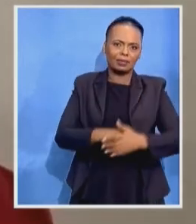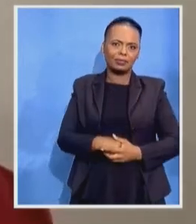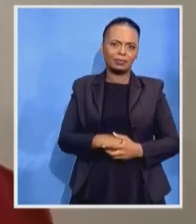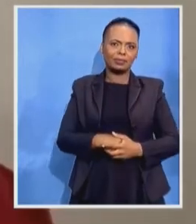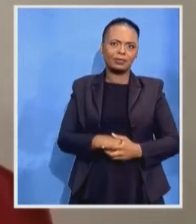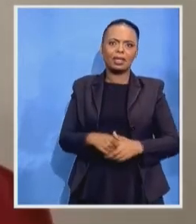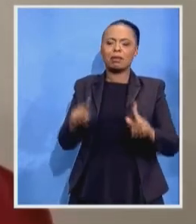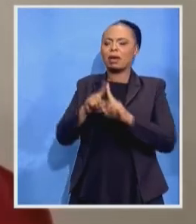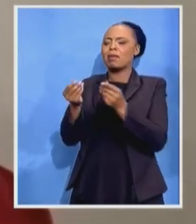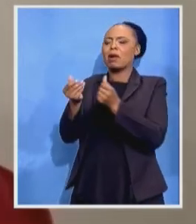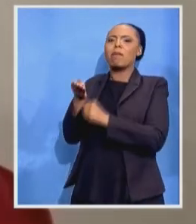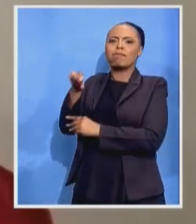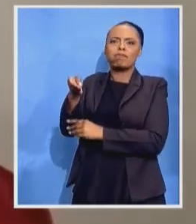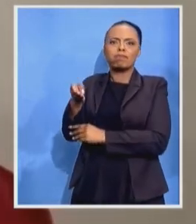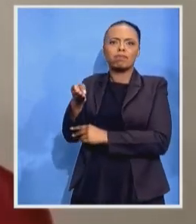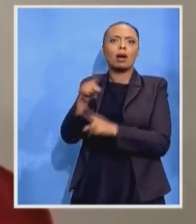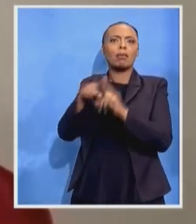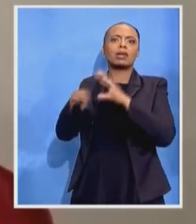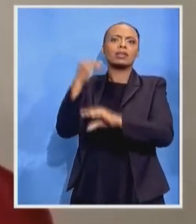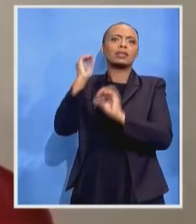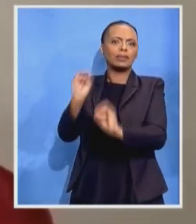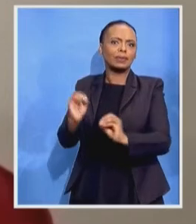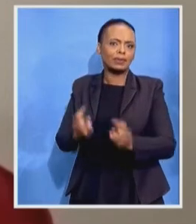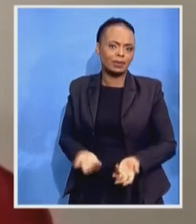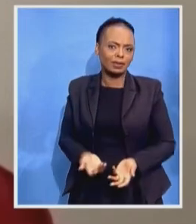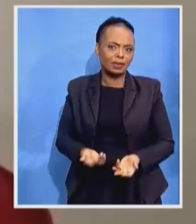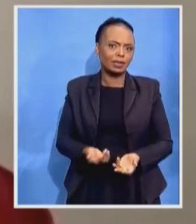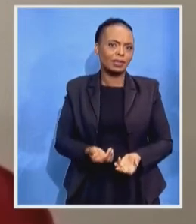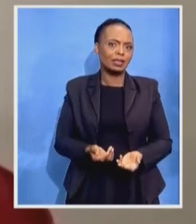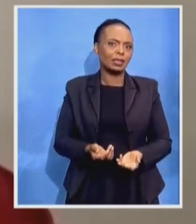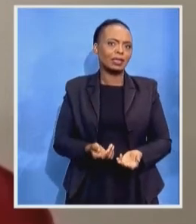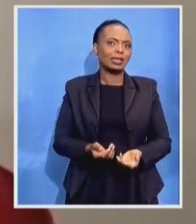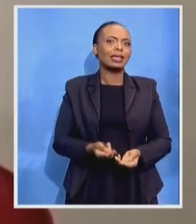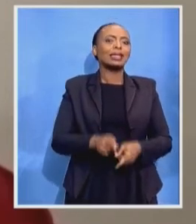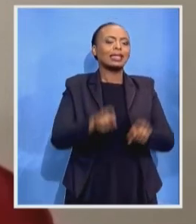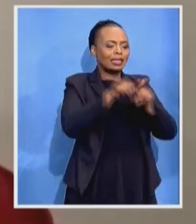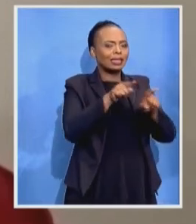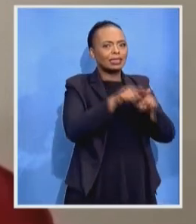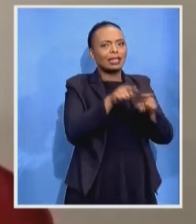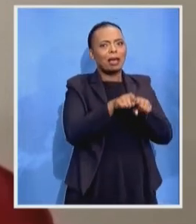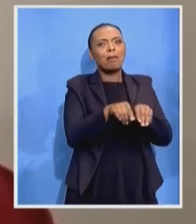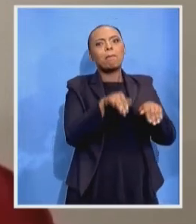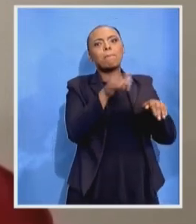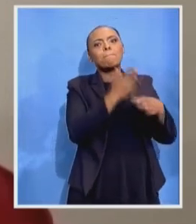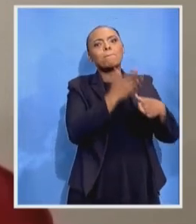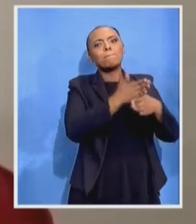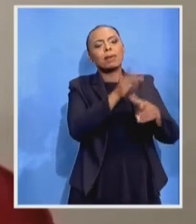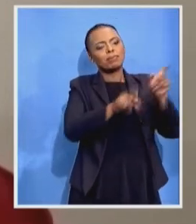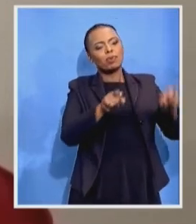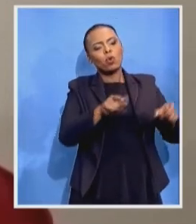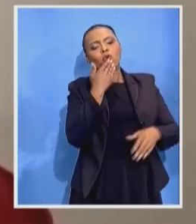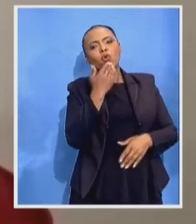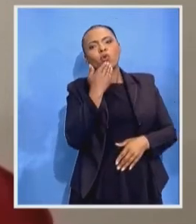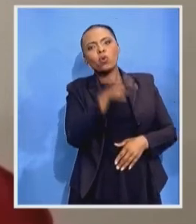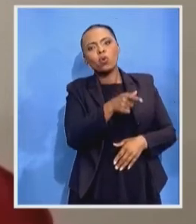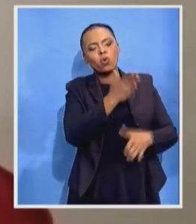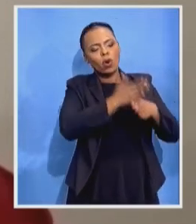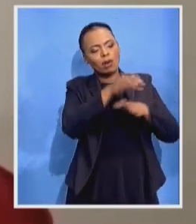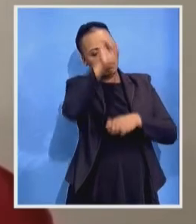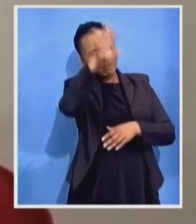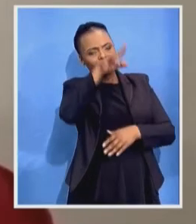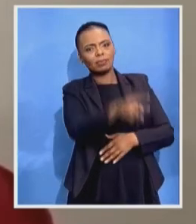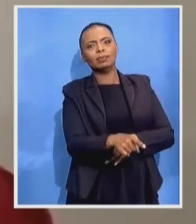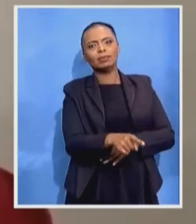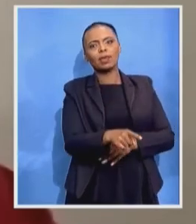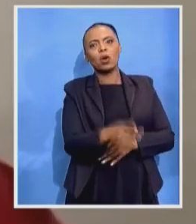This includes the monies that are in pension and retirement funds that remains uninvested.